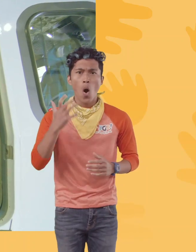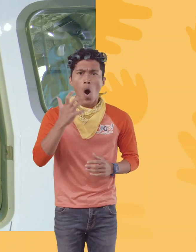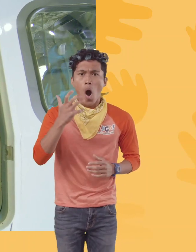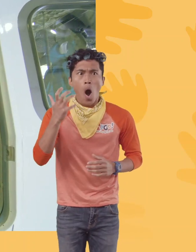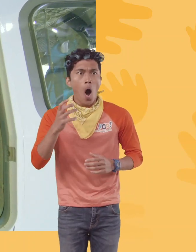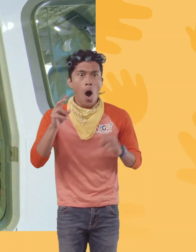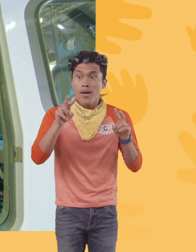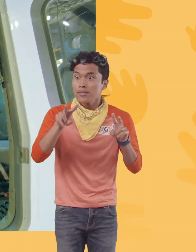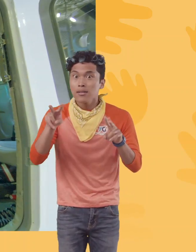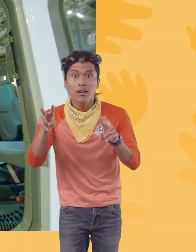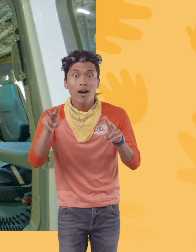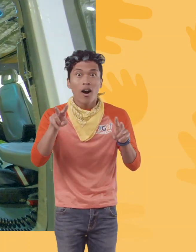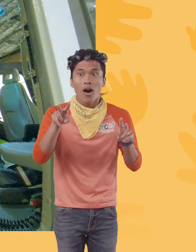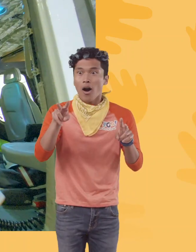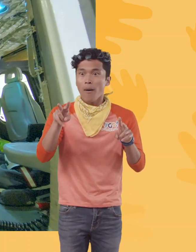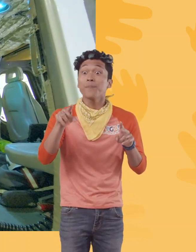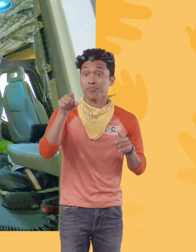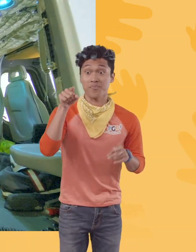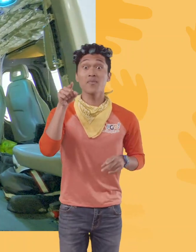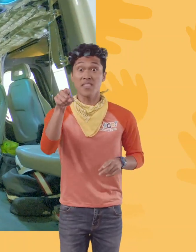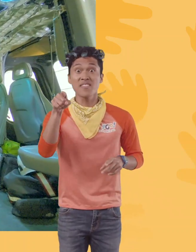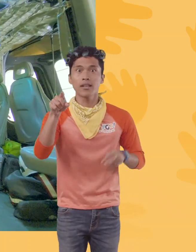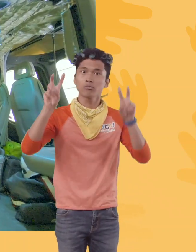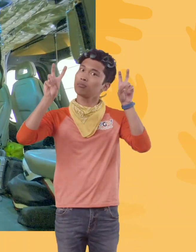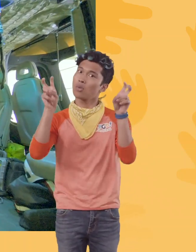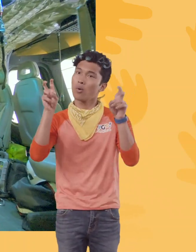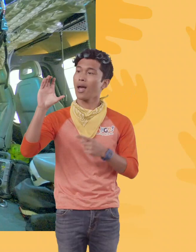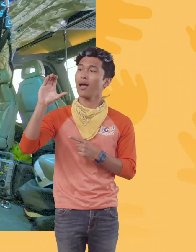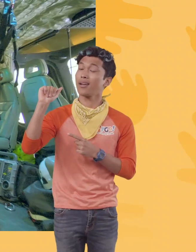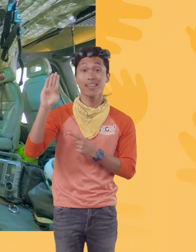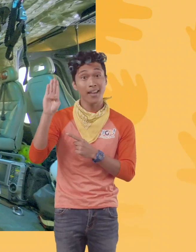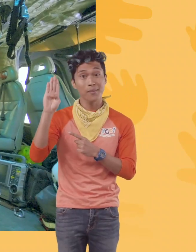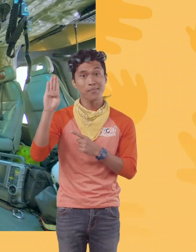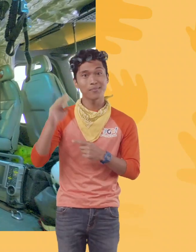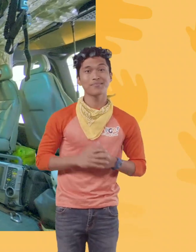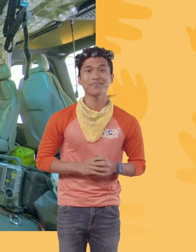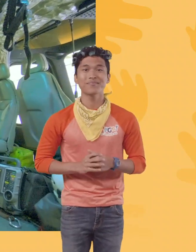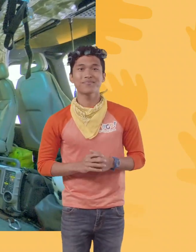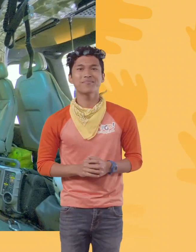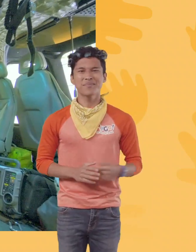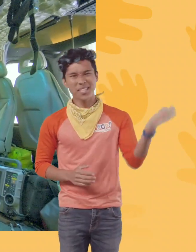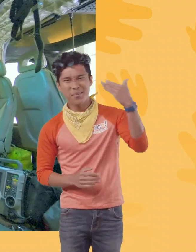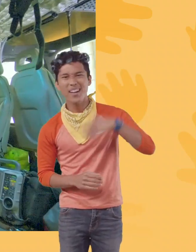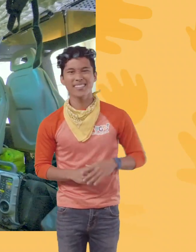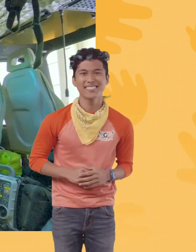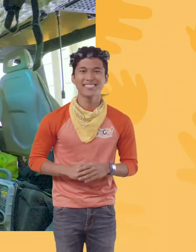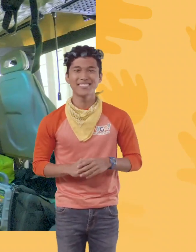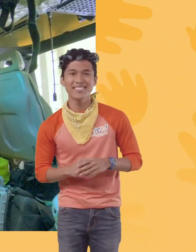Whoa, do you see in here? This, yeah, is the cab of the helicopter. Come in